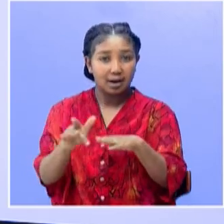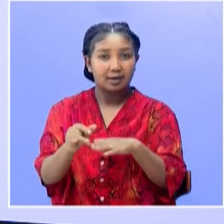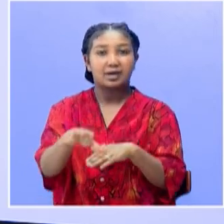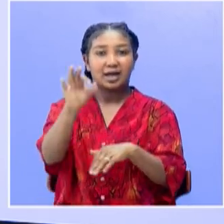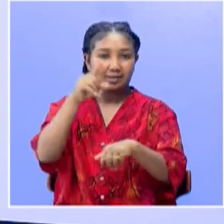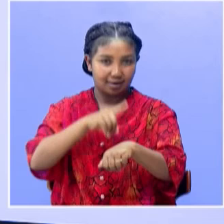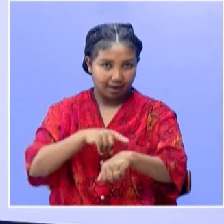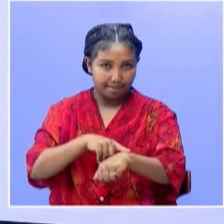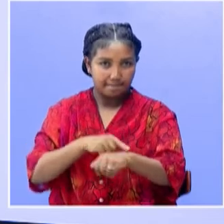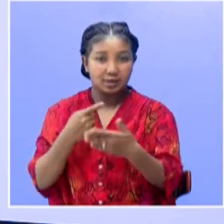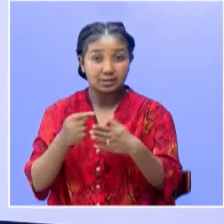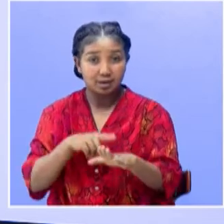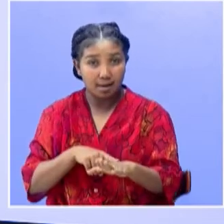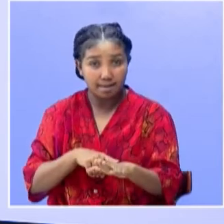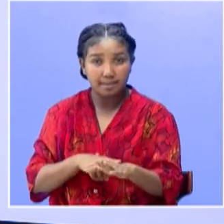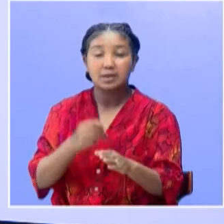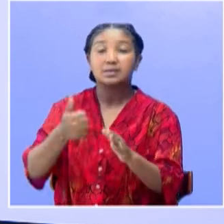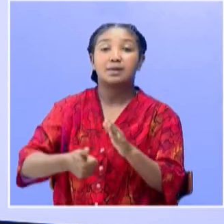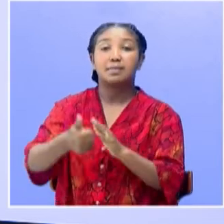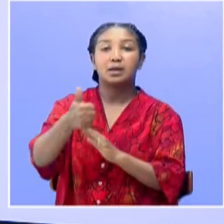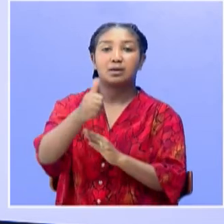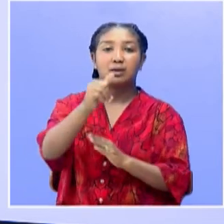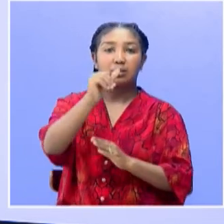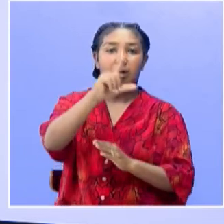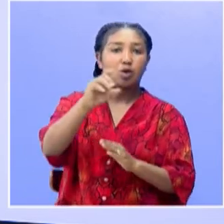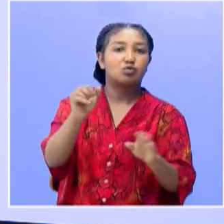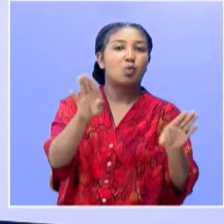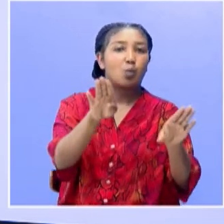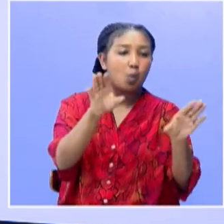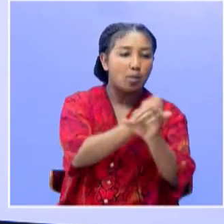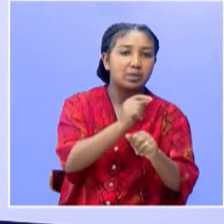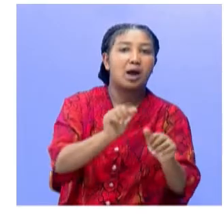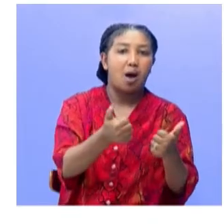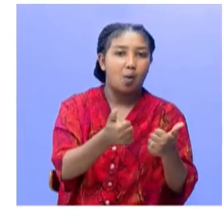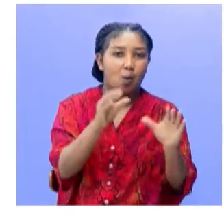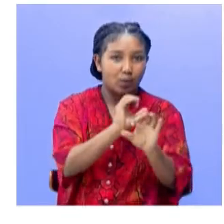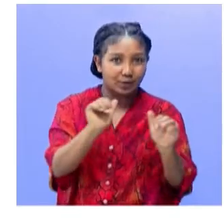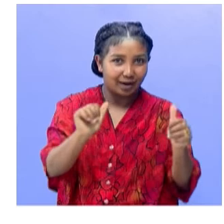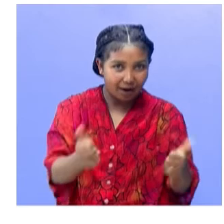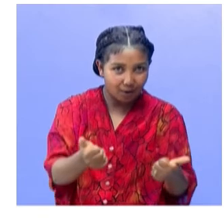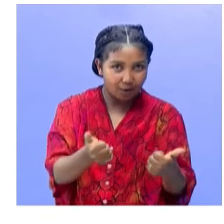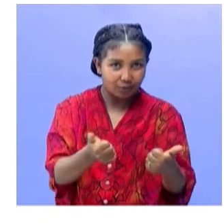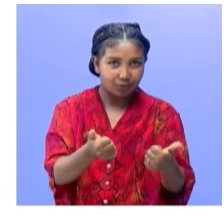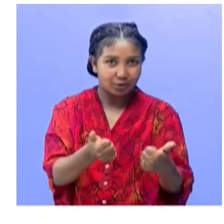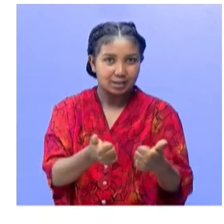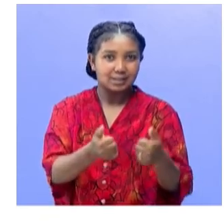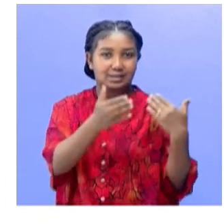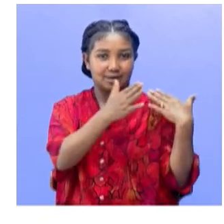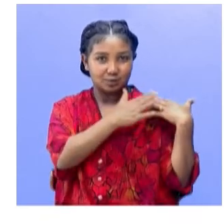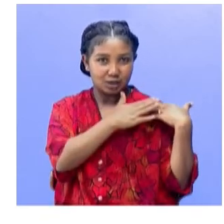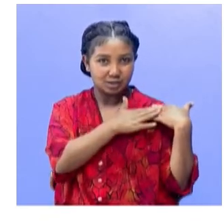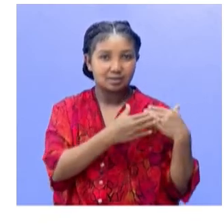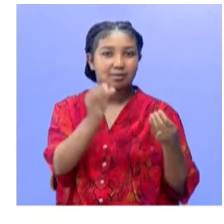get time. This time, the main clause is complete. How is it complete? It is complete by, yeah,